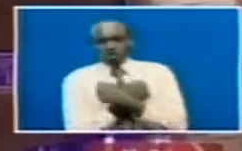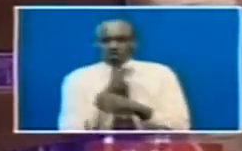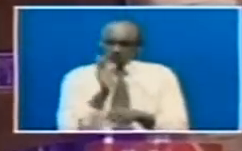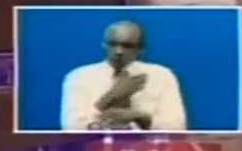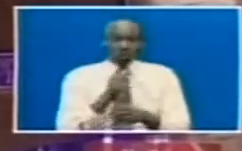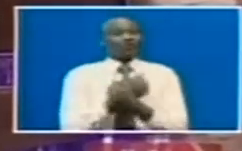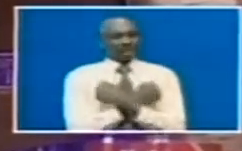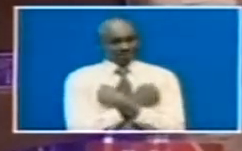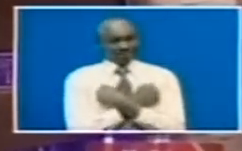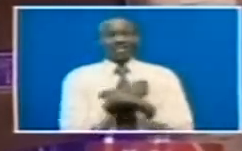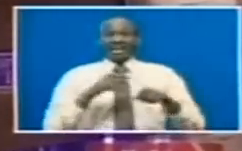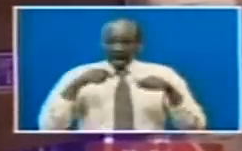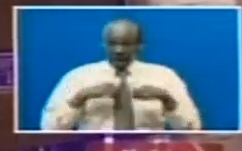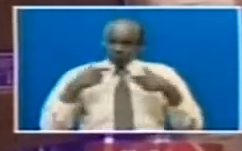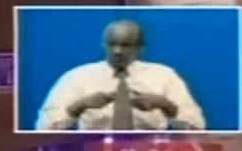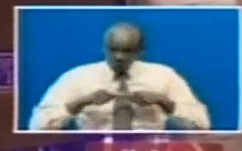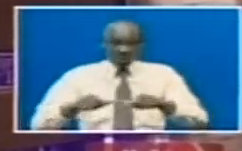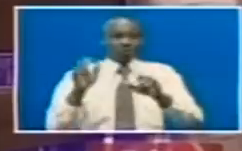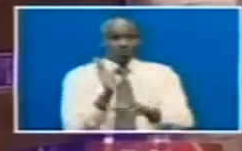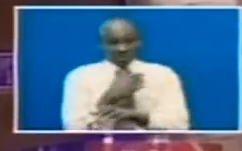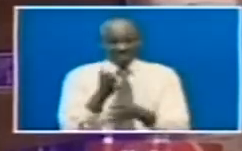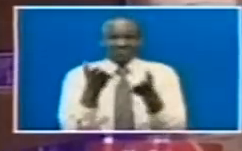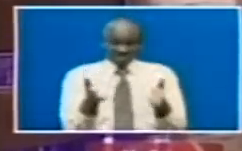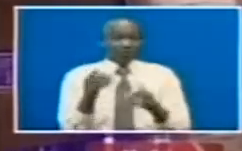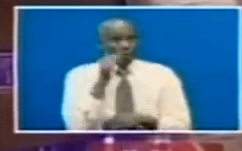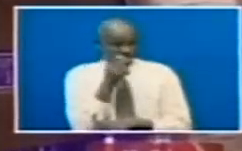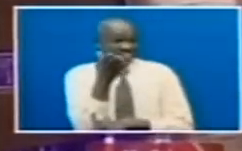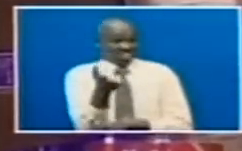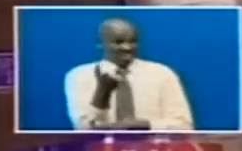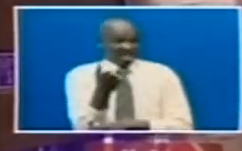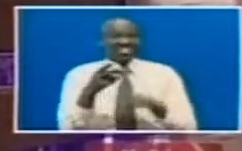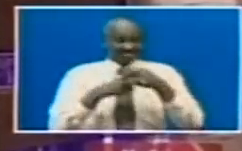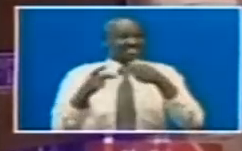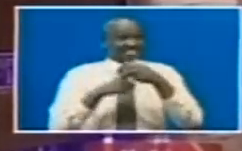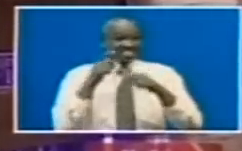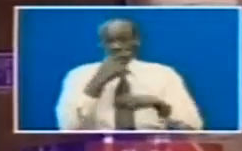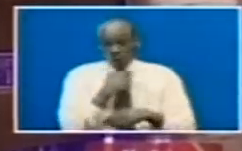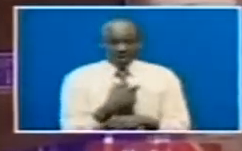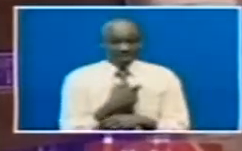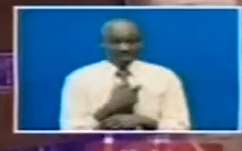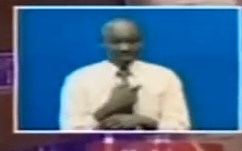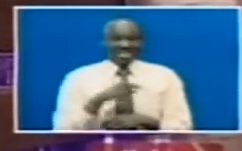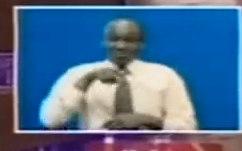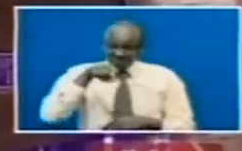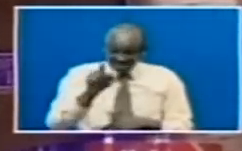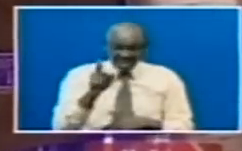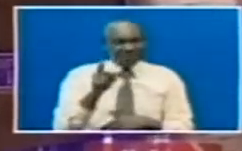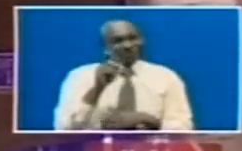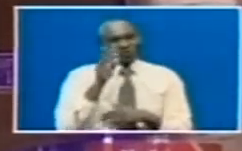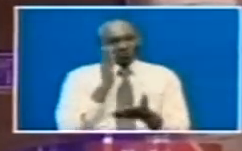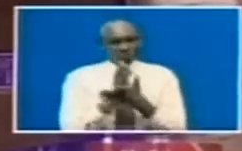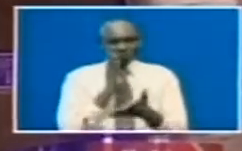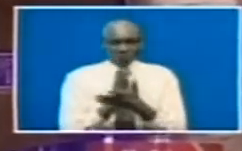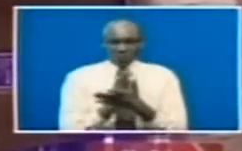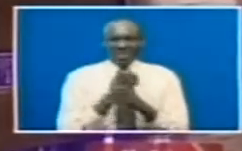He's still singing at the right young age, if you will, of 76. And yes, he is no doubt, in